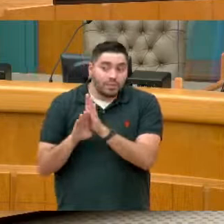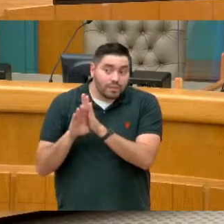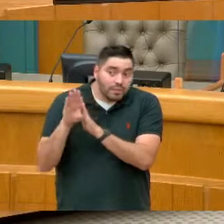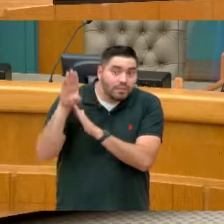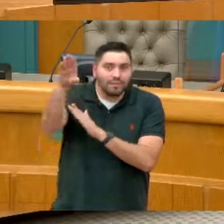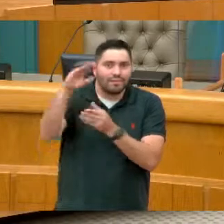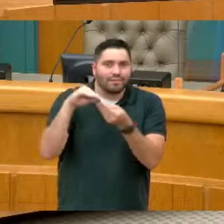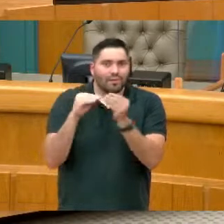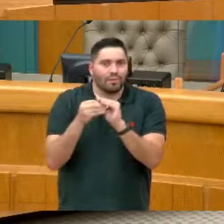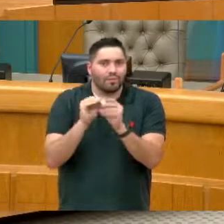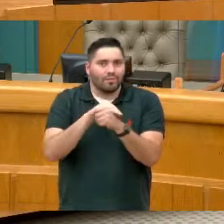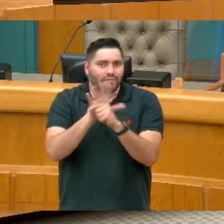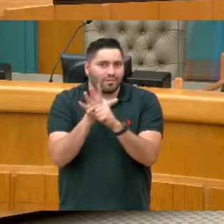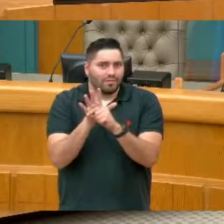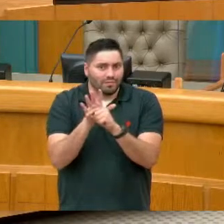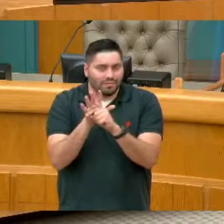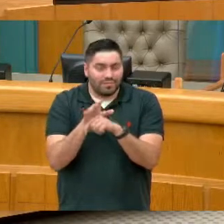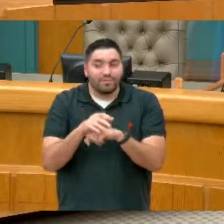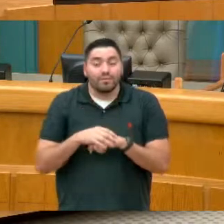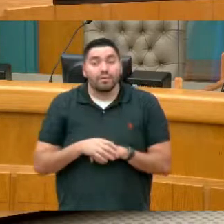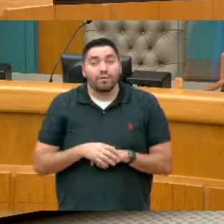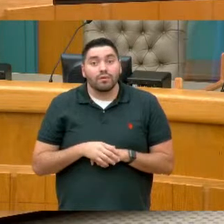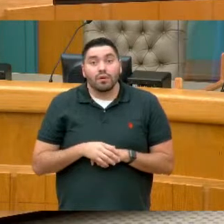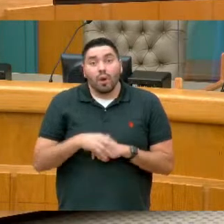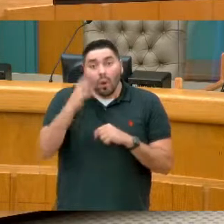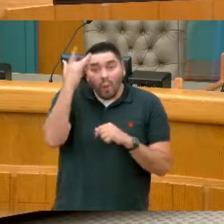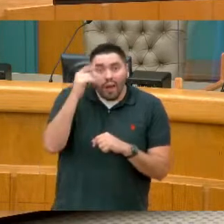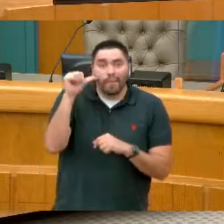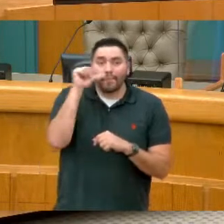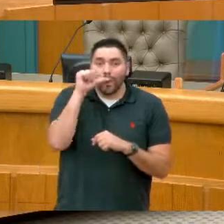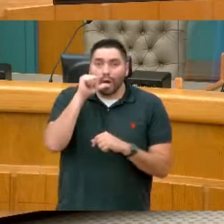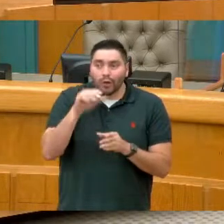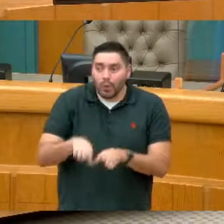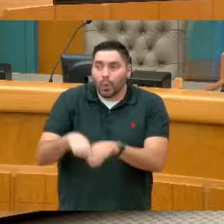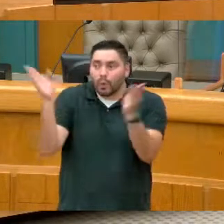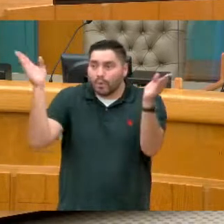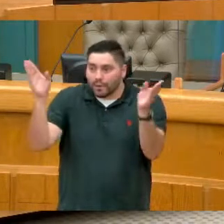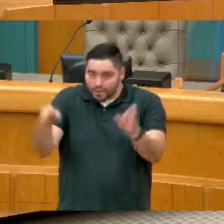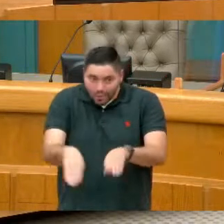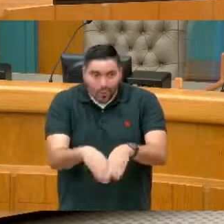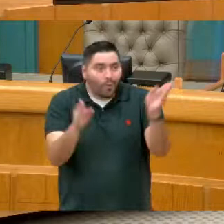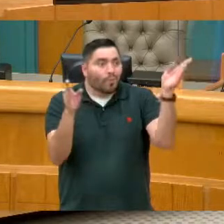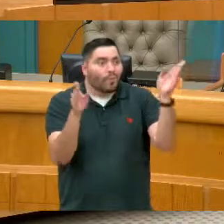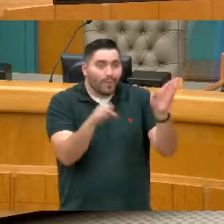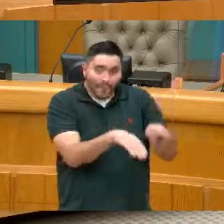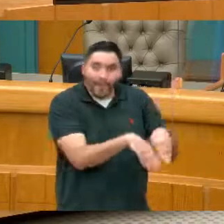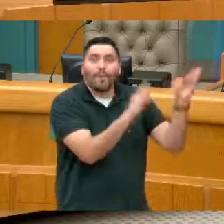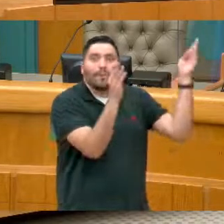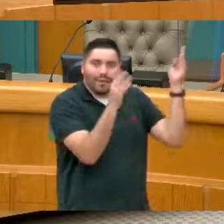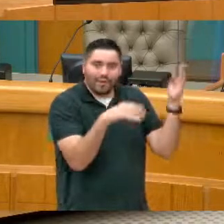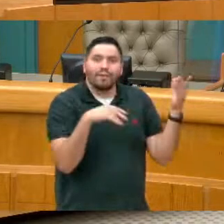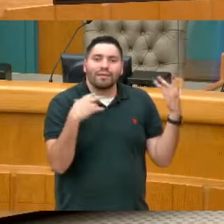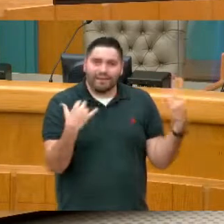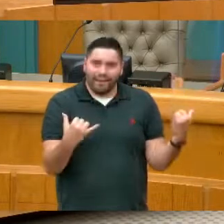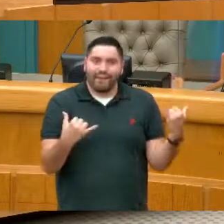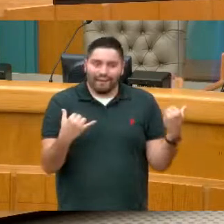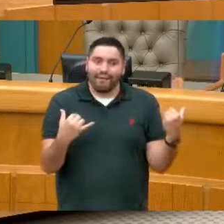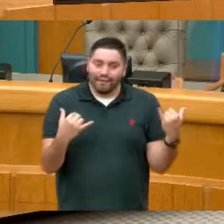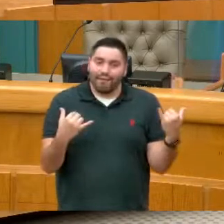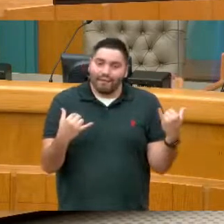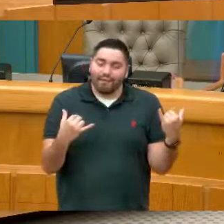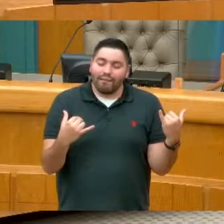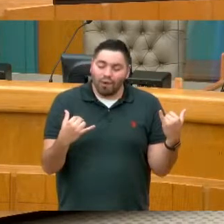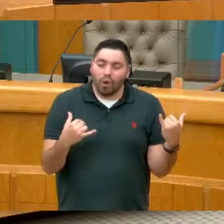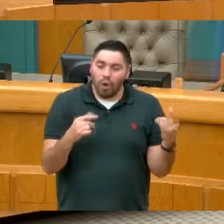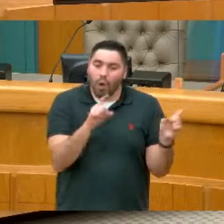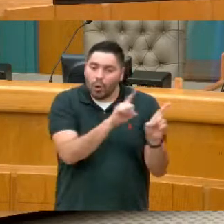appointment. But let me just encourage you to not let our